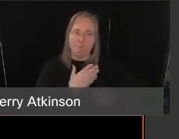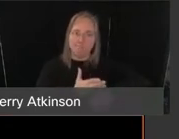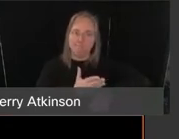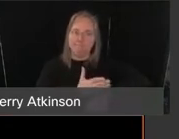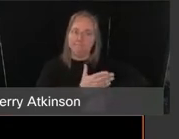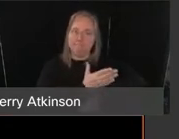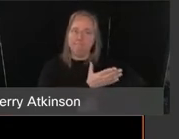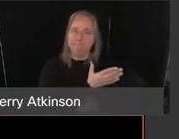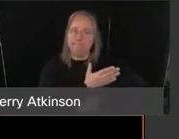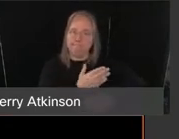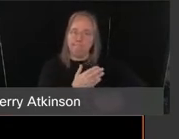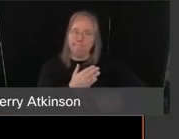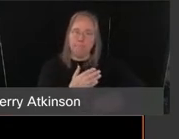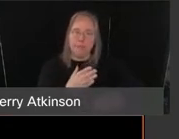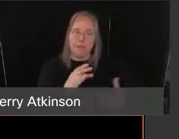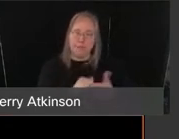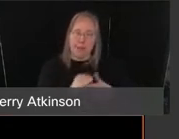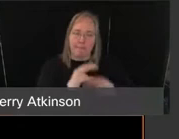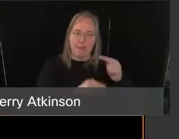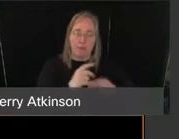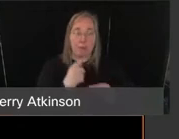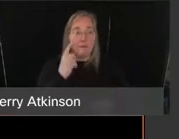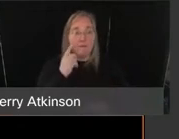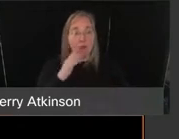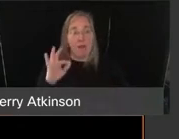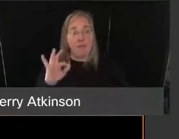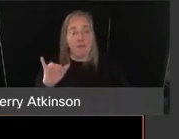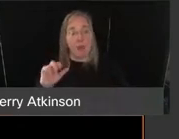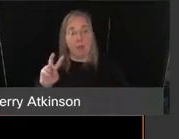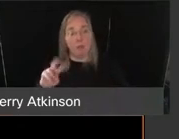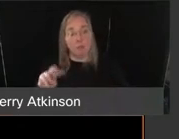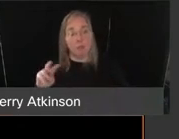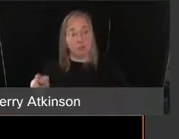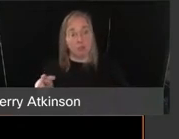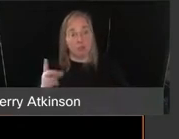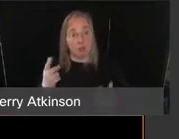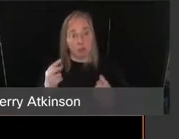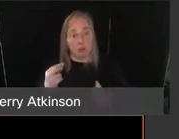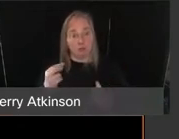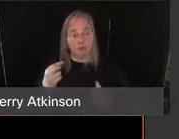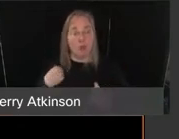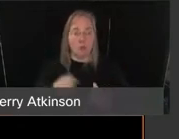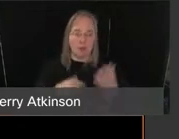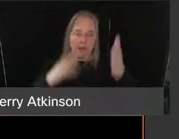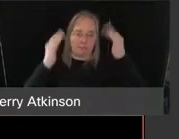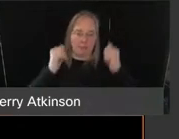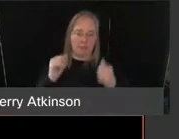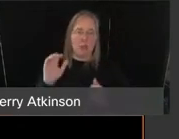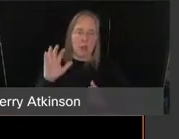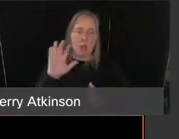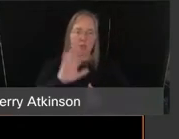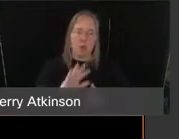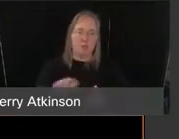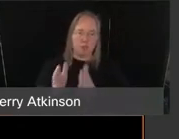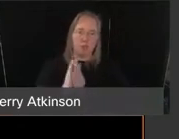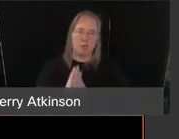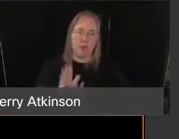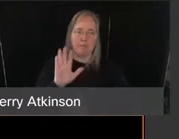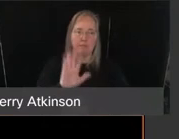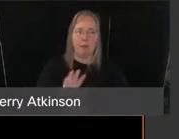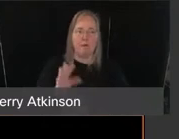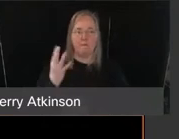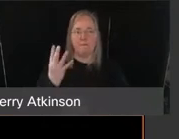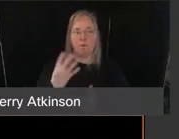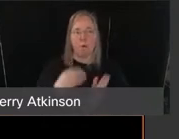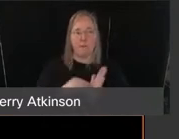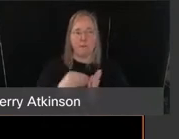So in this, for FY22, we anticipate an approximate request of about $4 million.